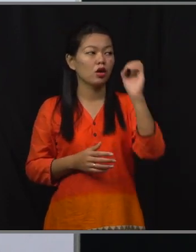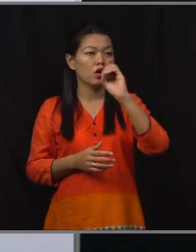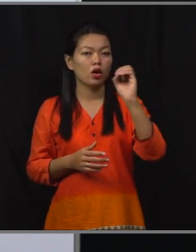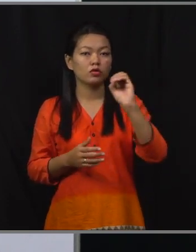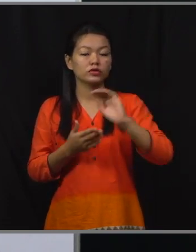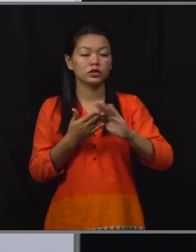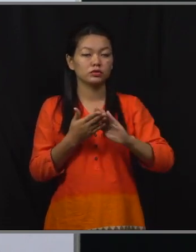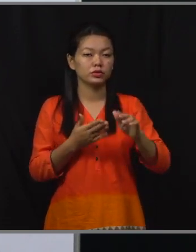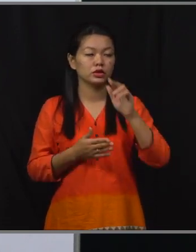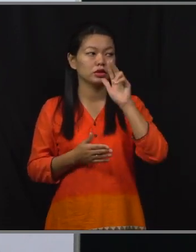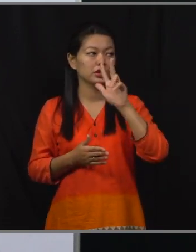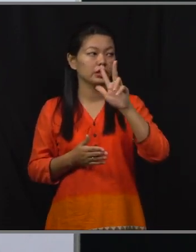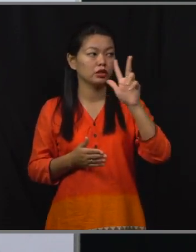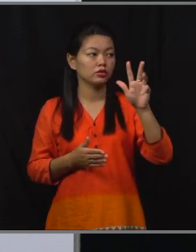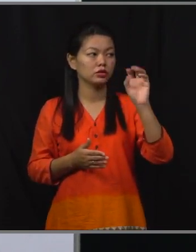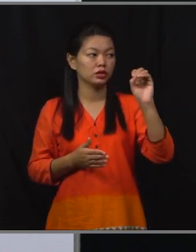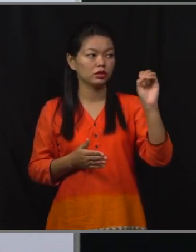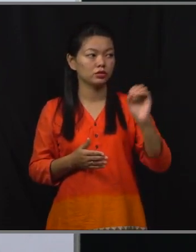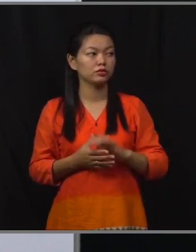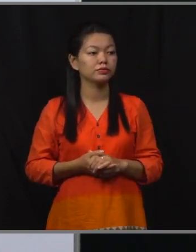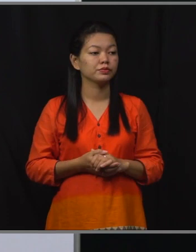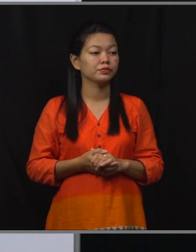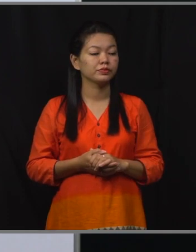and this 2,000 is for